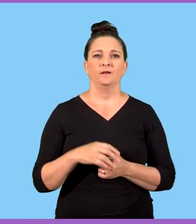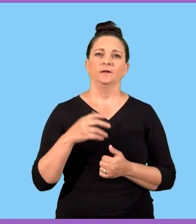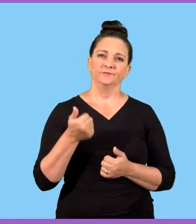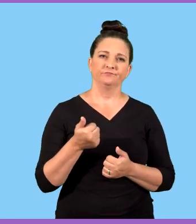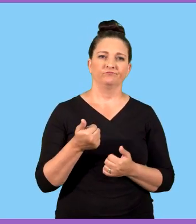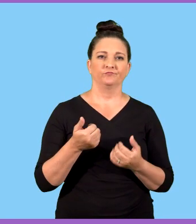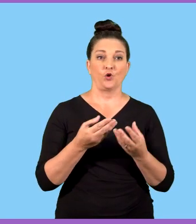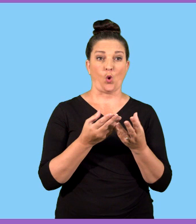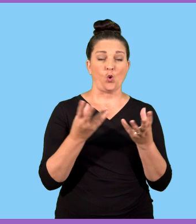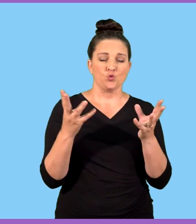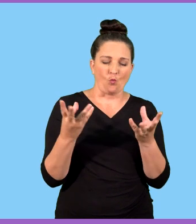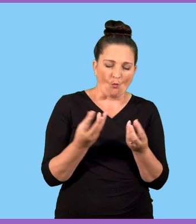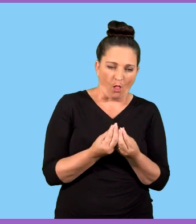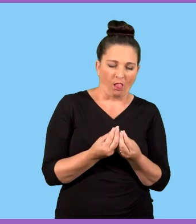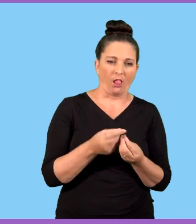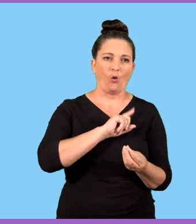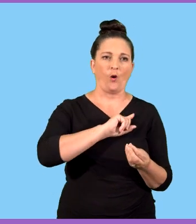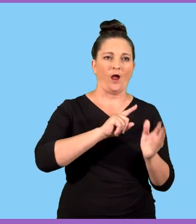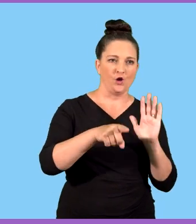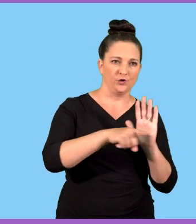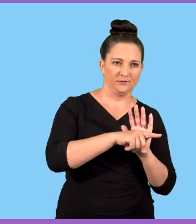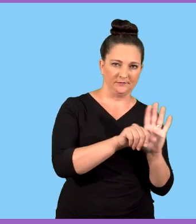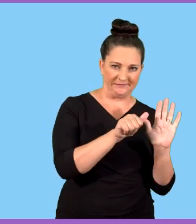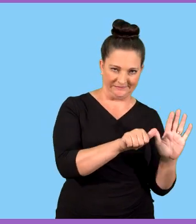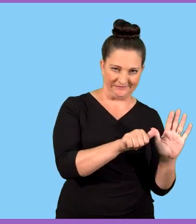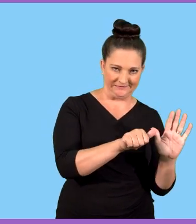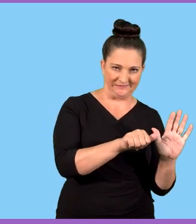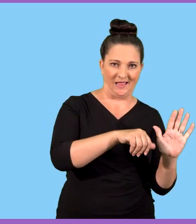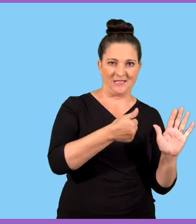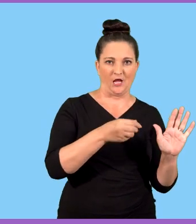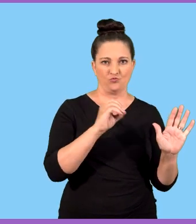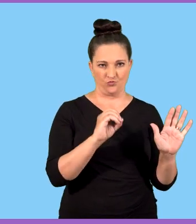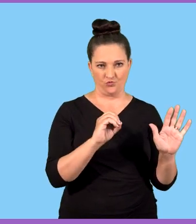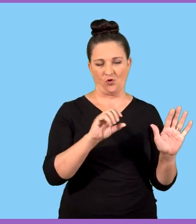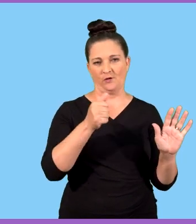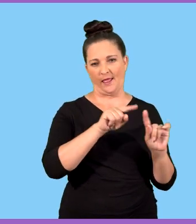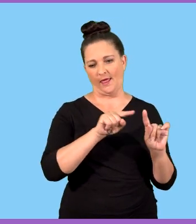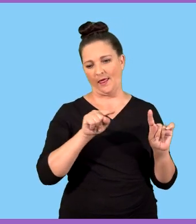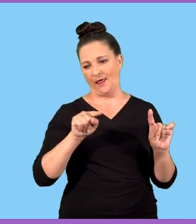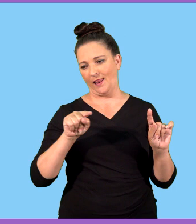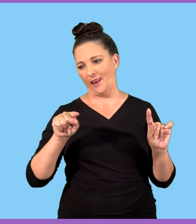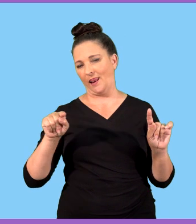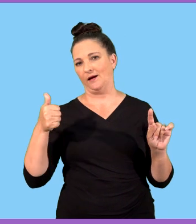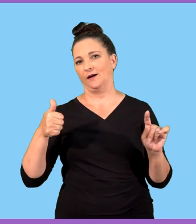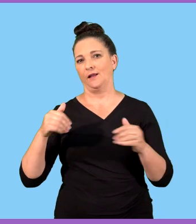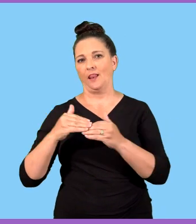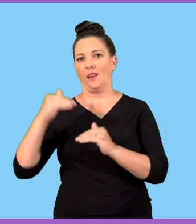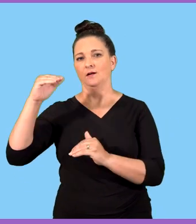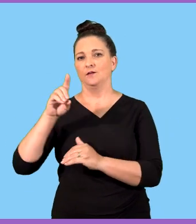there's the solution. Smallest value, -6, that came first. And then we went up until we got to the largest